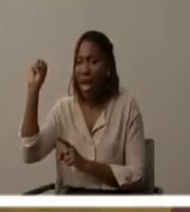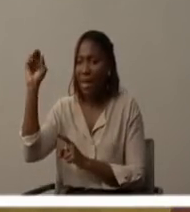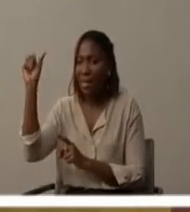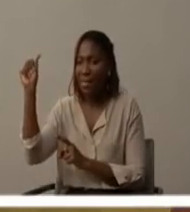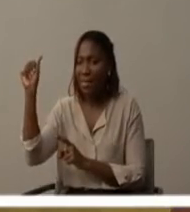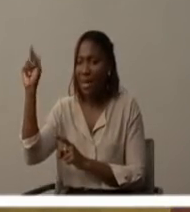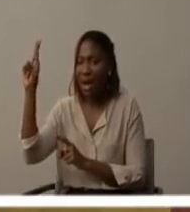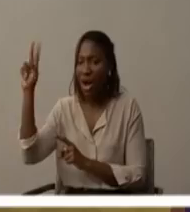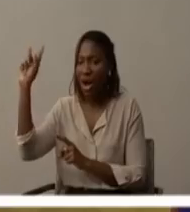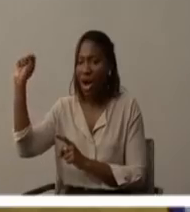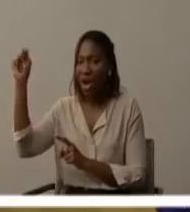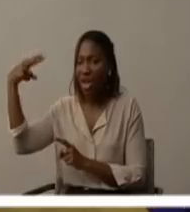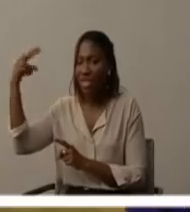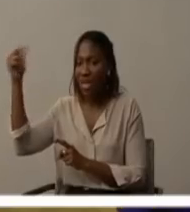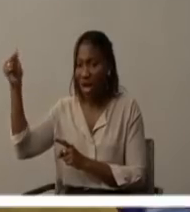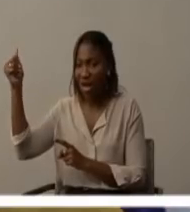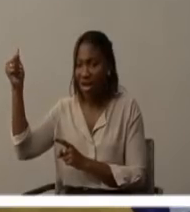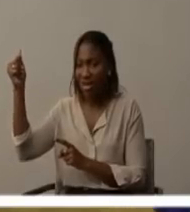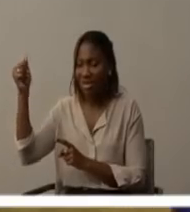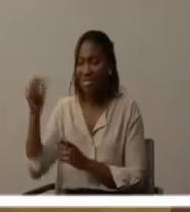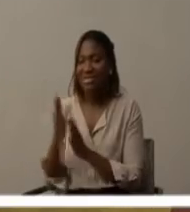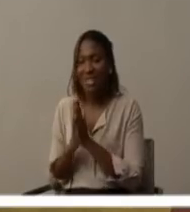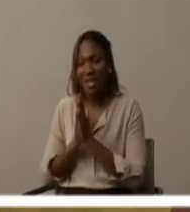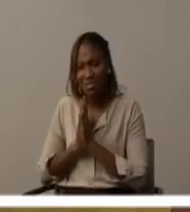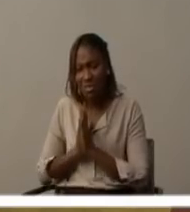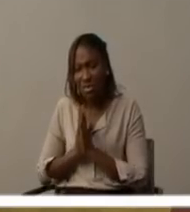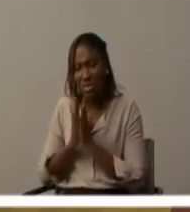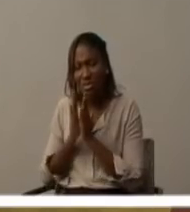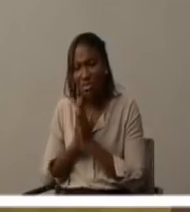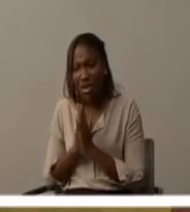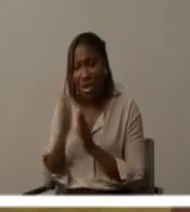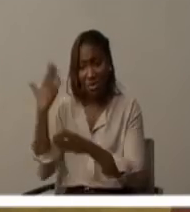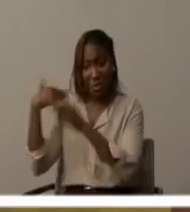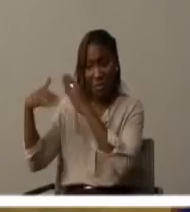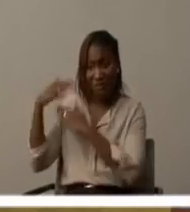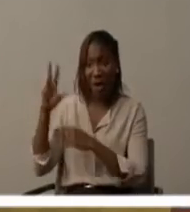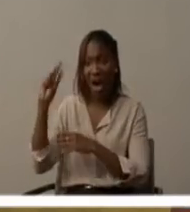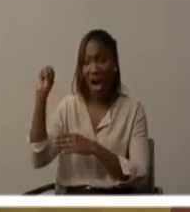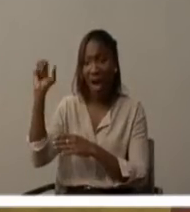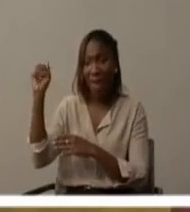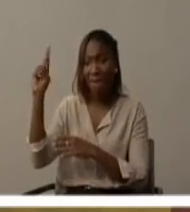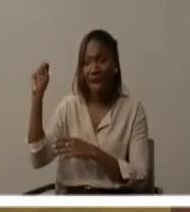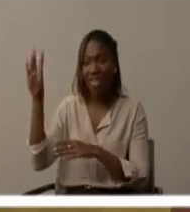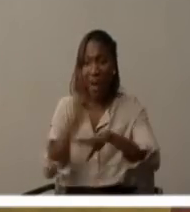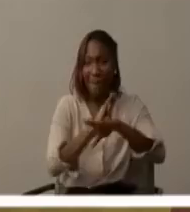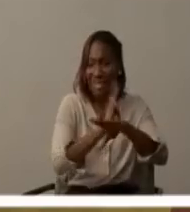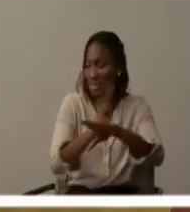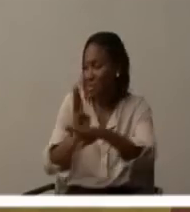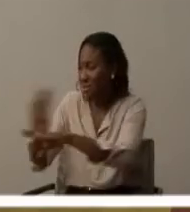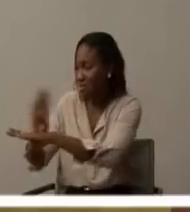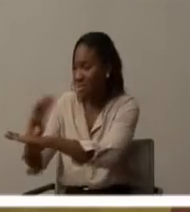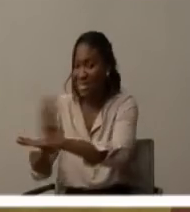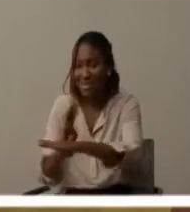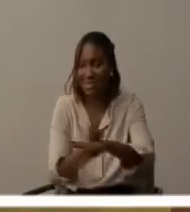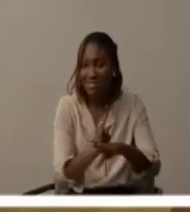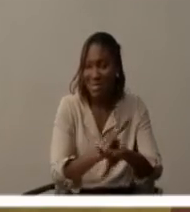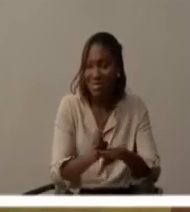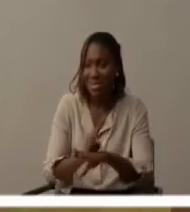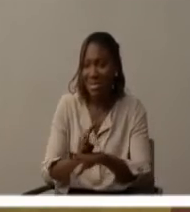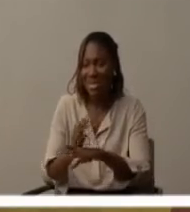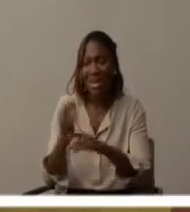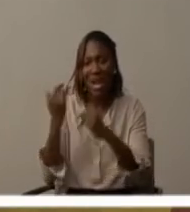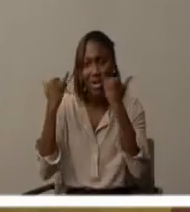prayer, totally contrary to how we always see Martha, a busybody of practicalities. And there